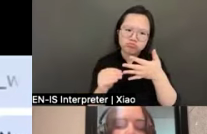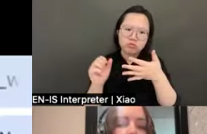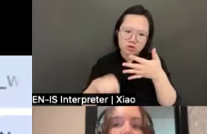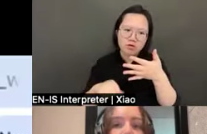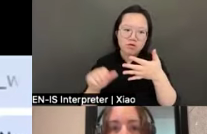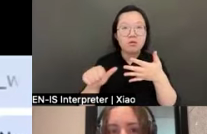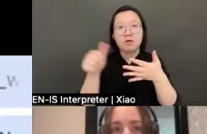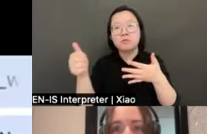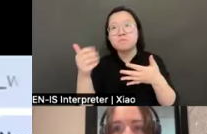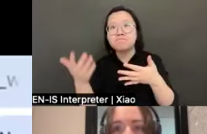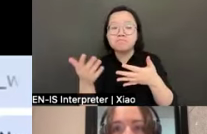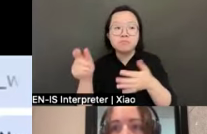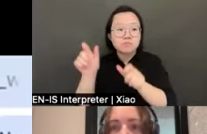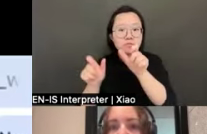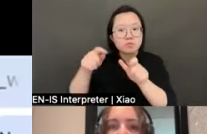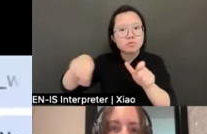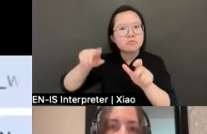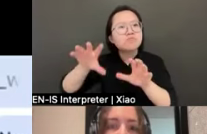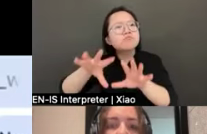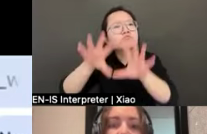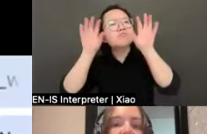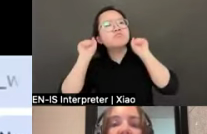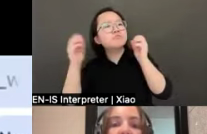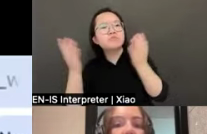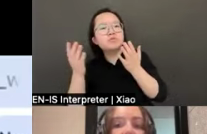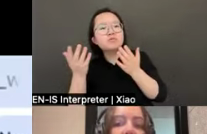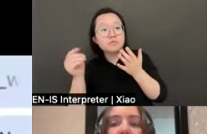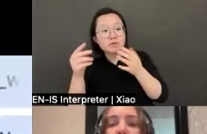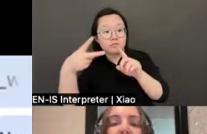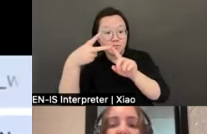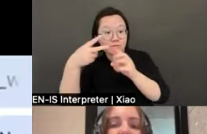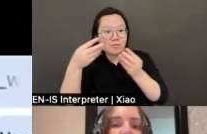for example, what people learned during the event. So this is also